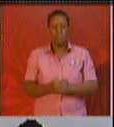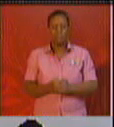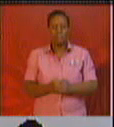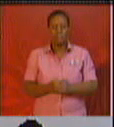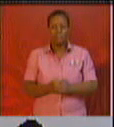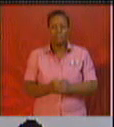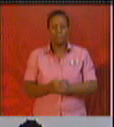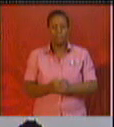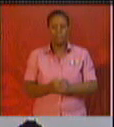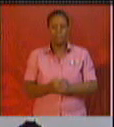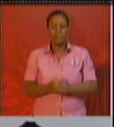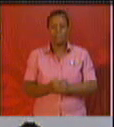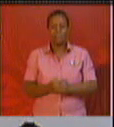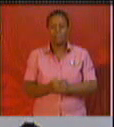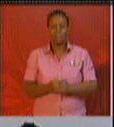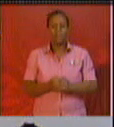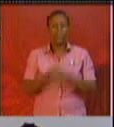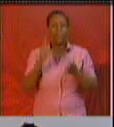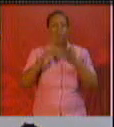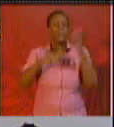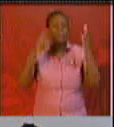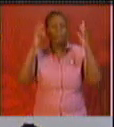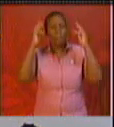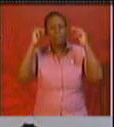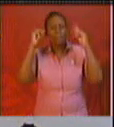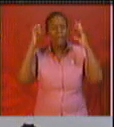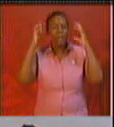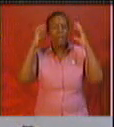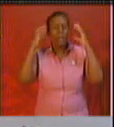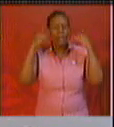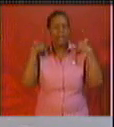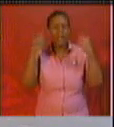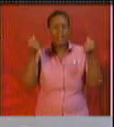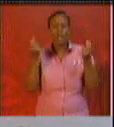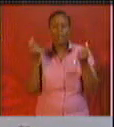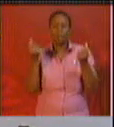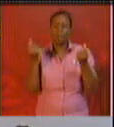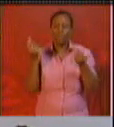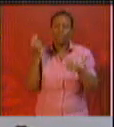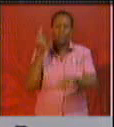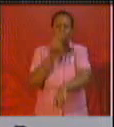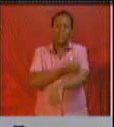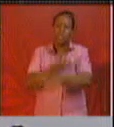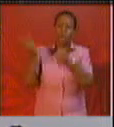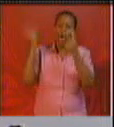and also what the consequence of a scenario like that could mean for the country, please.